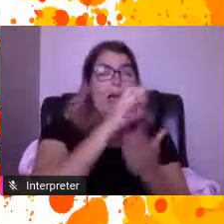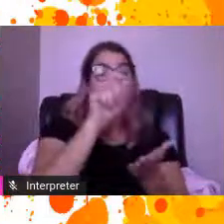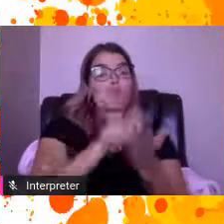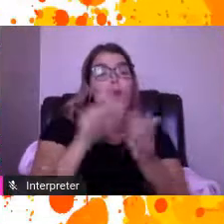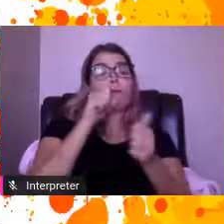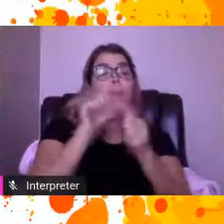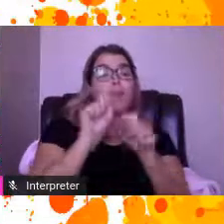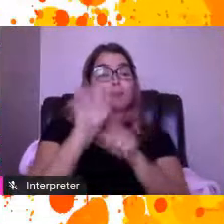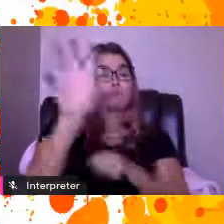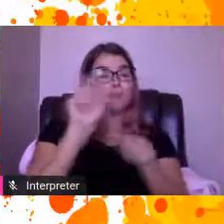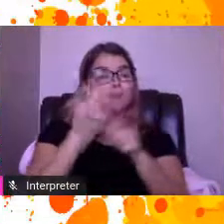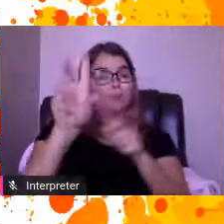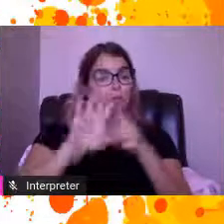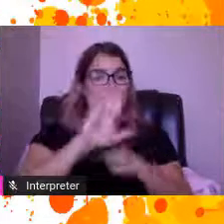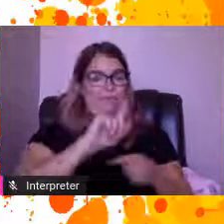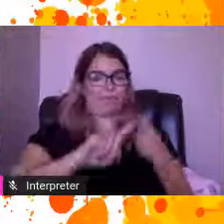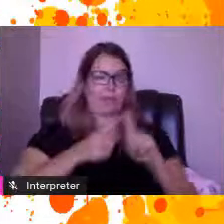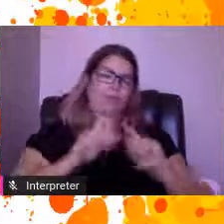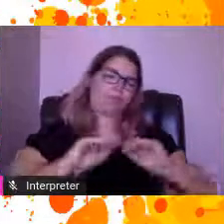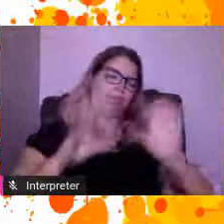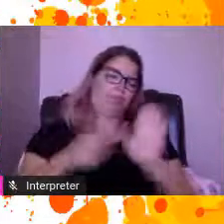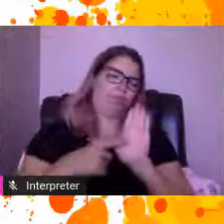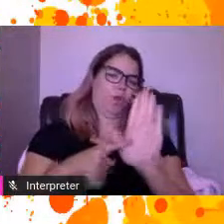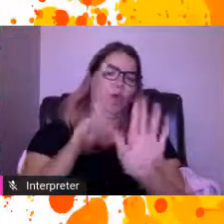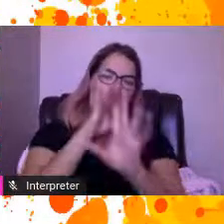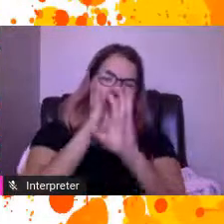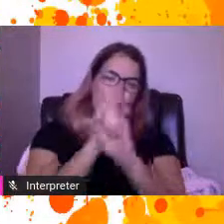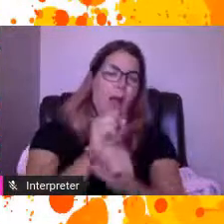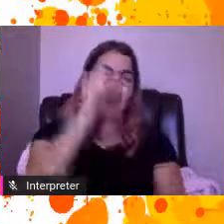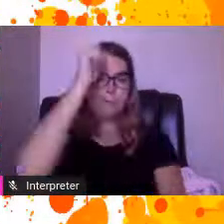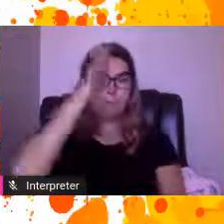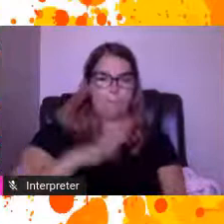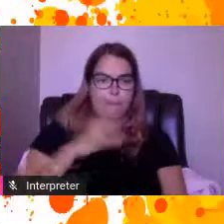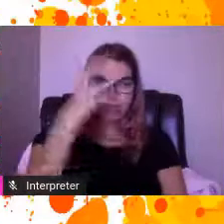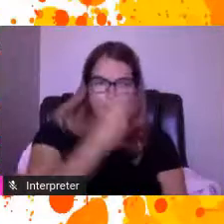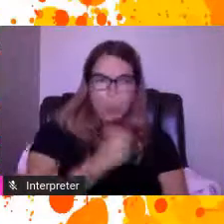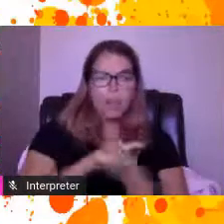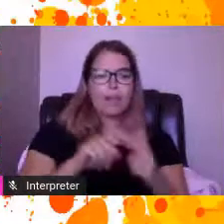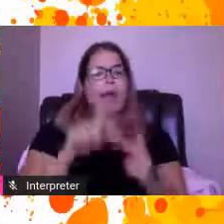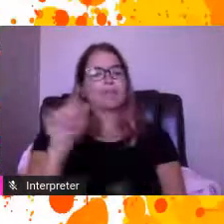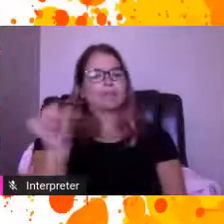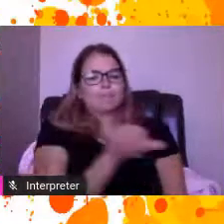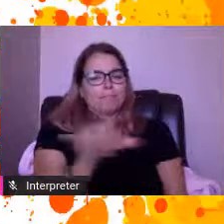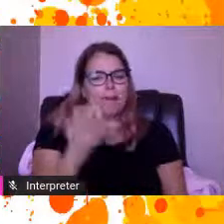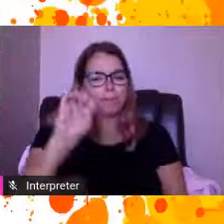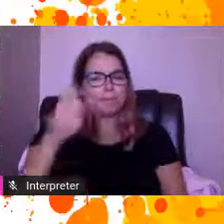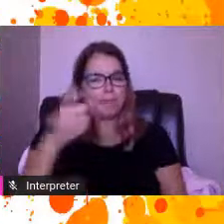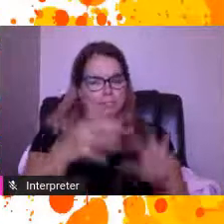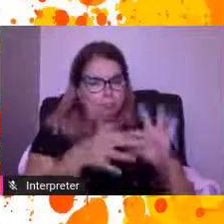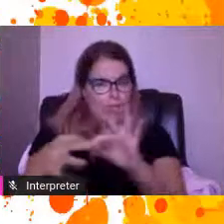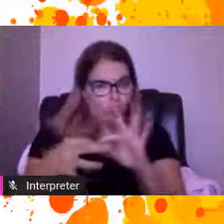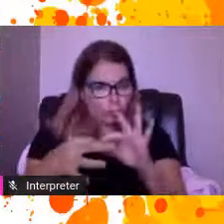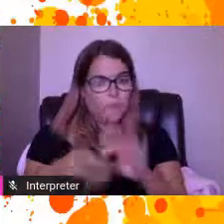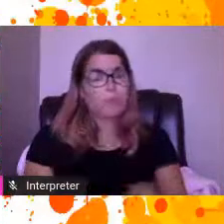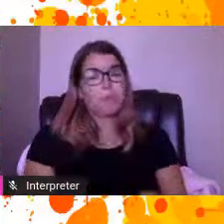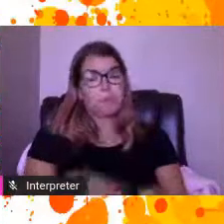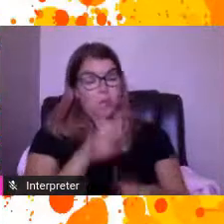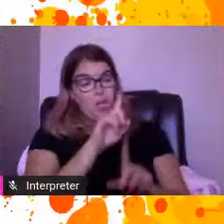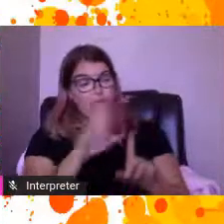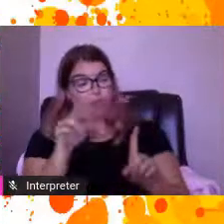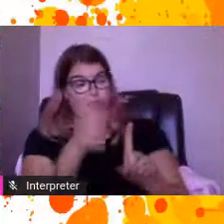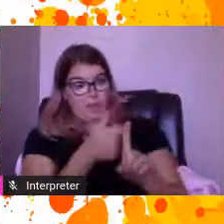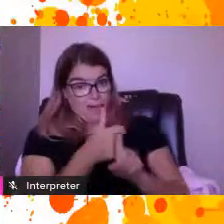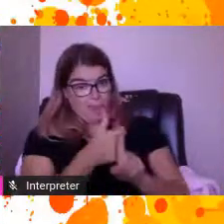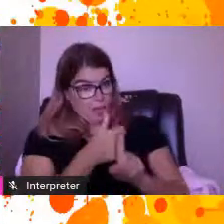which confirmed the artist's interest in male beauty and same-sex relationships. It's impossible to know whether Dürer was homosexual as